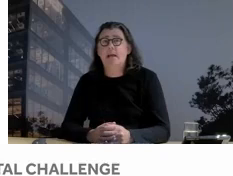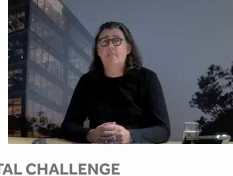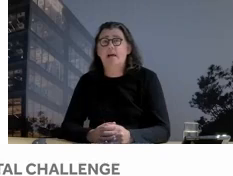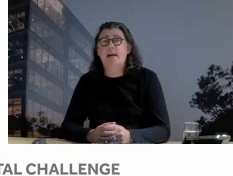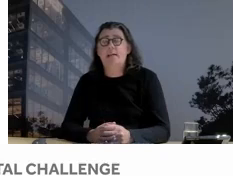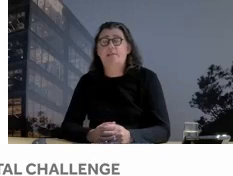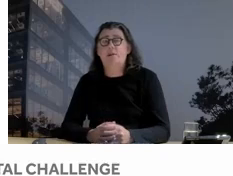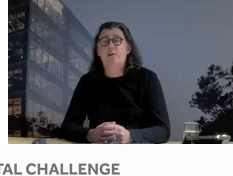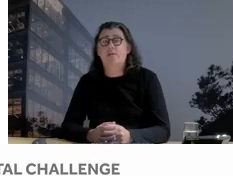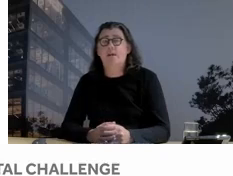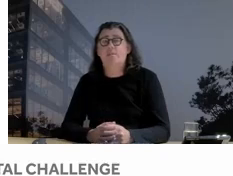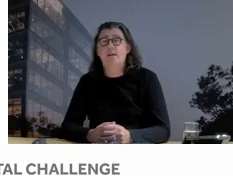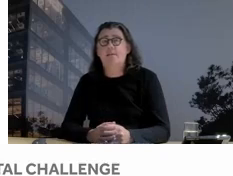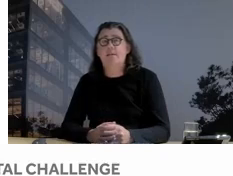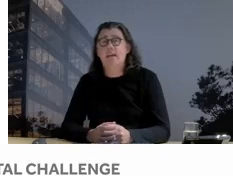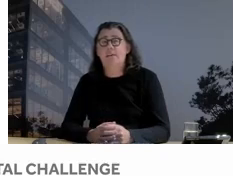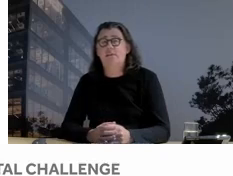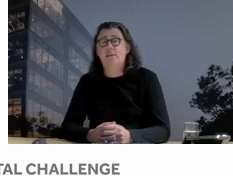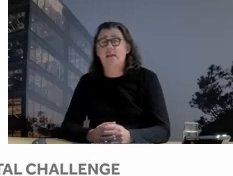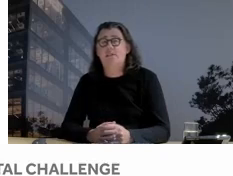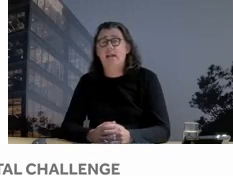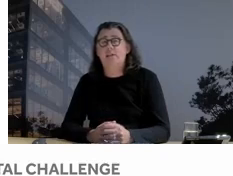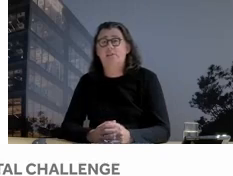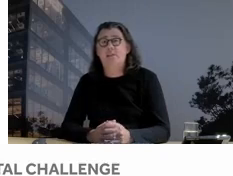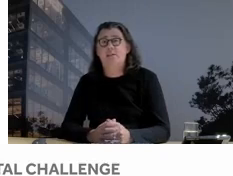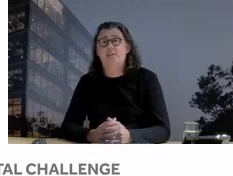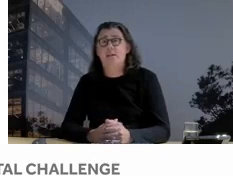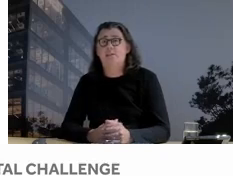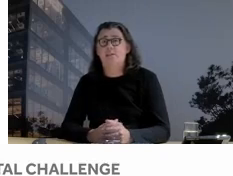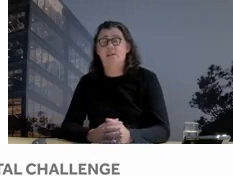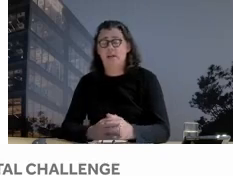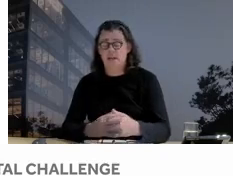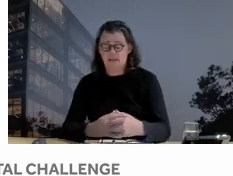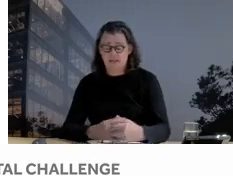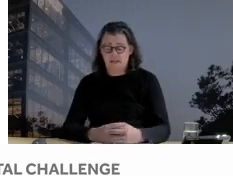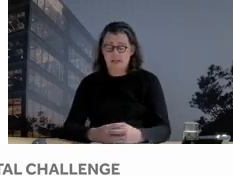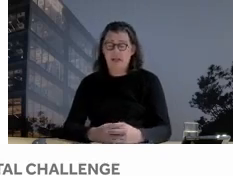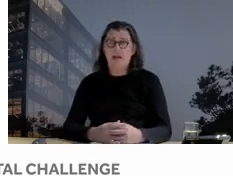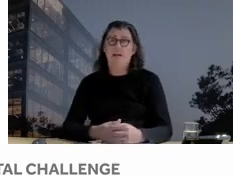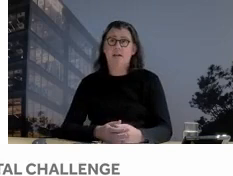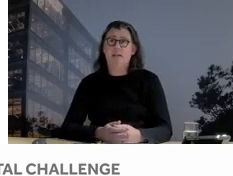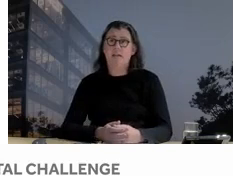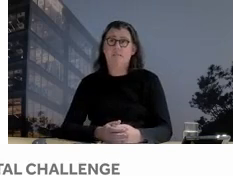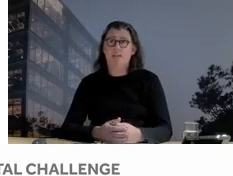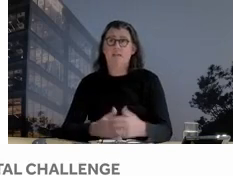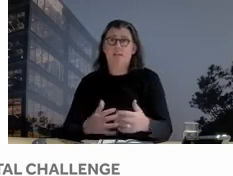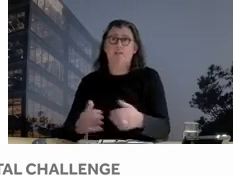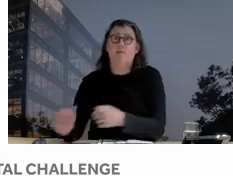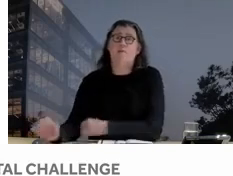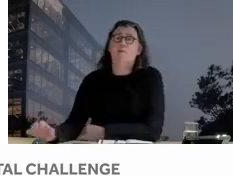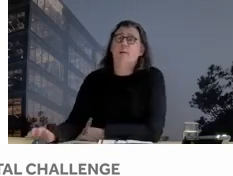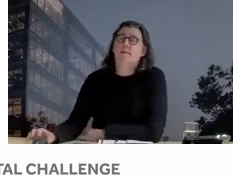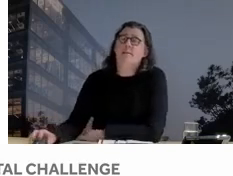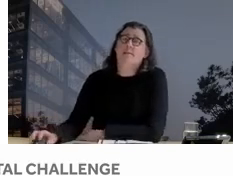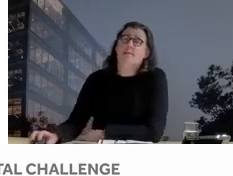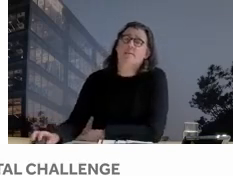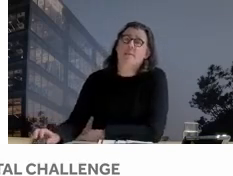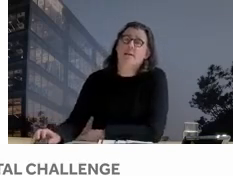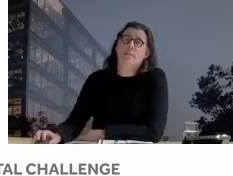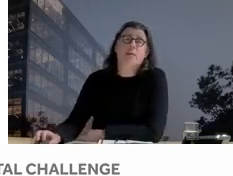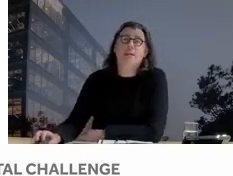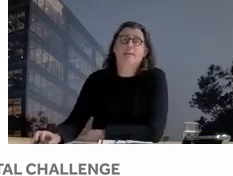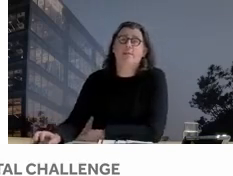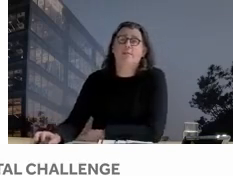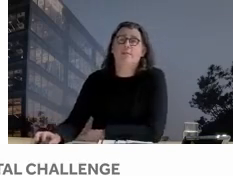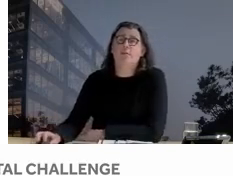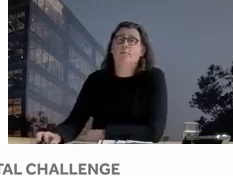IPCC, and it talks about the nature of that challenge or that change. And I think as architects, we need to think forward about this and